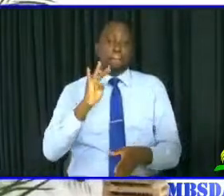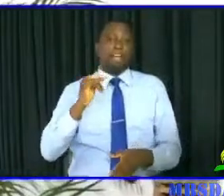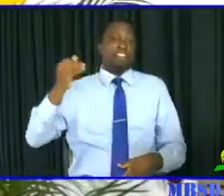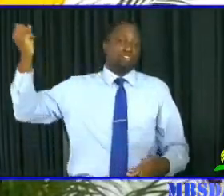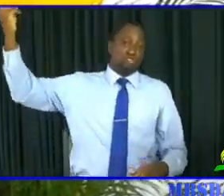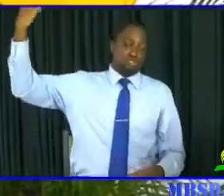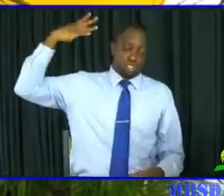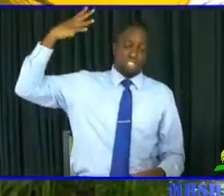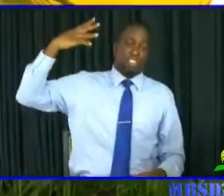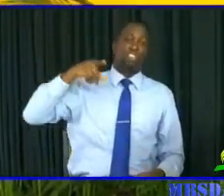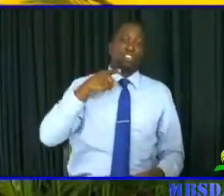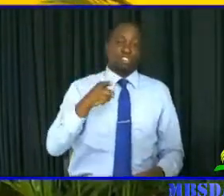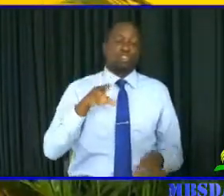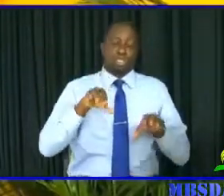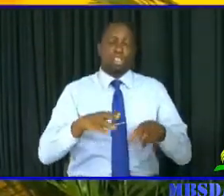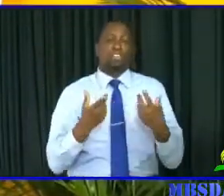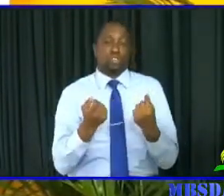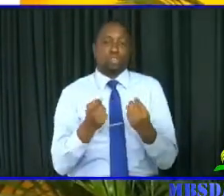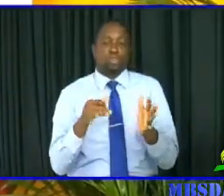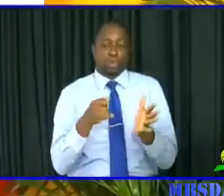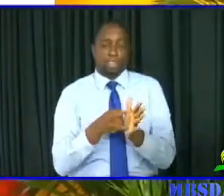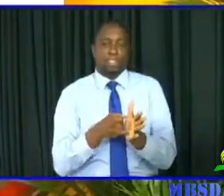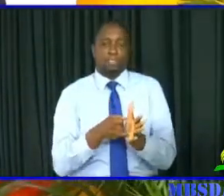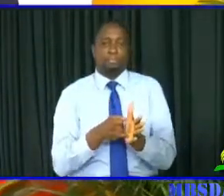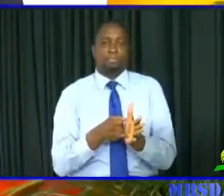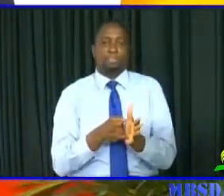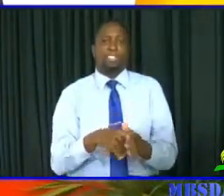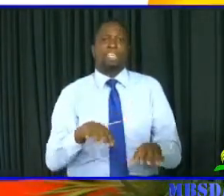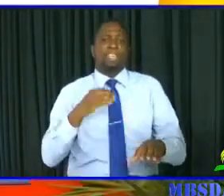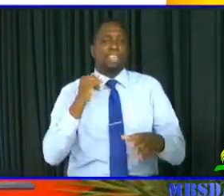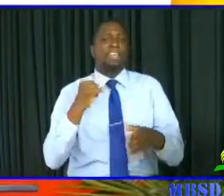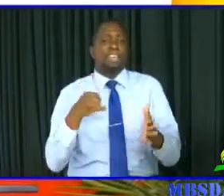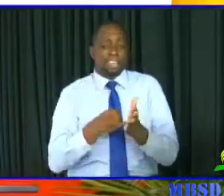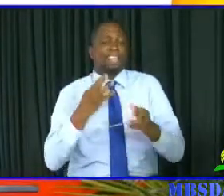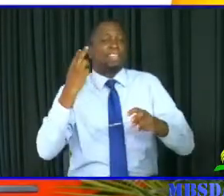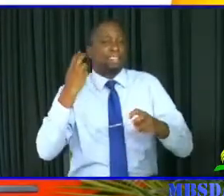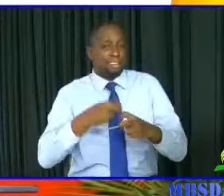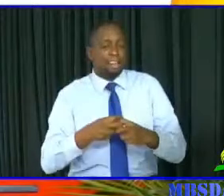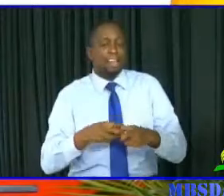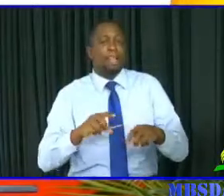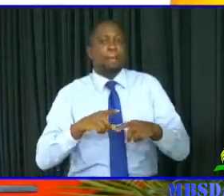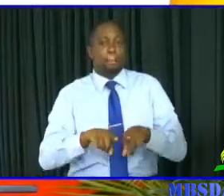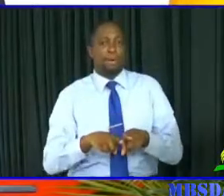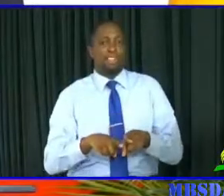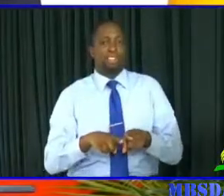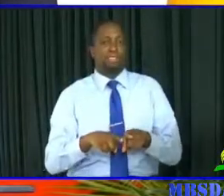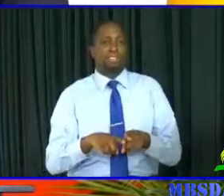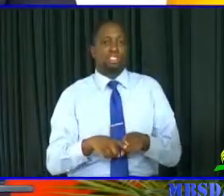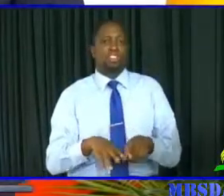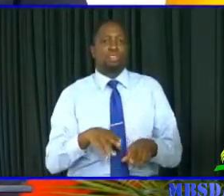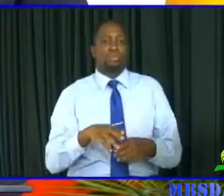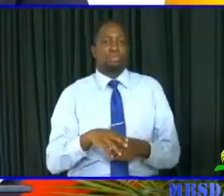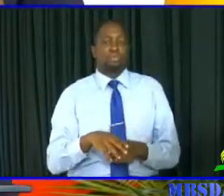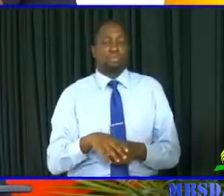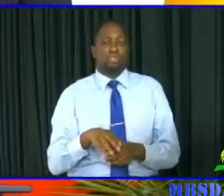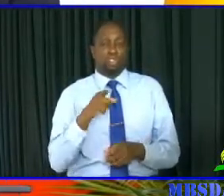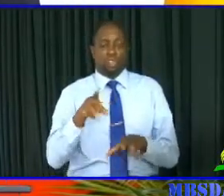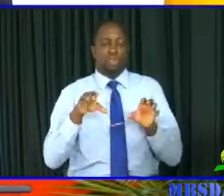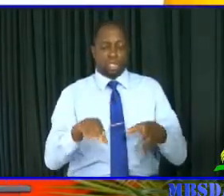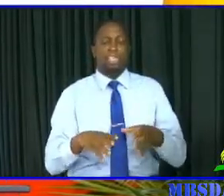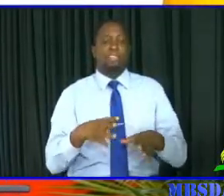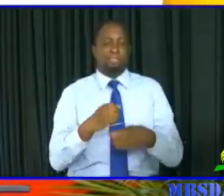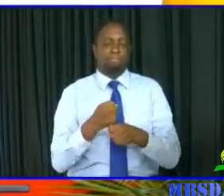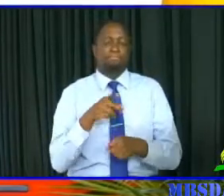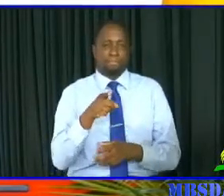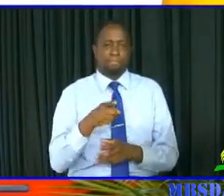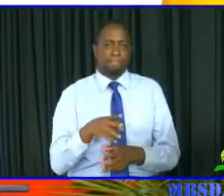it is worth it. It's difficult, but it is worth it. Now, the next thing I want to share with you, apart from the